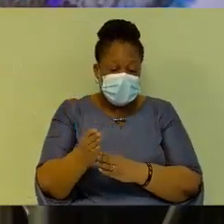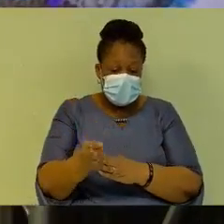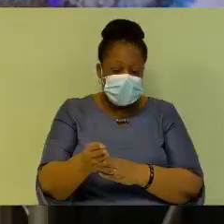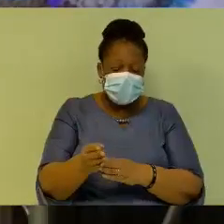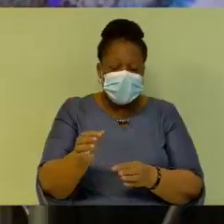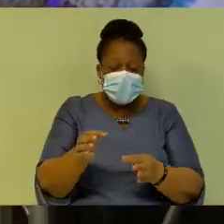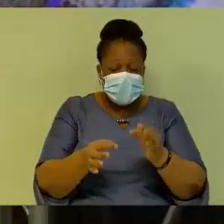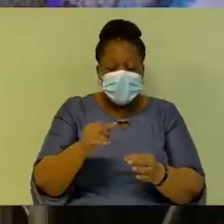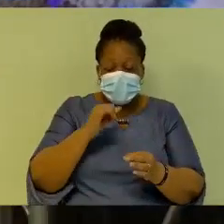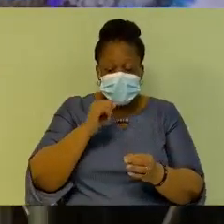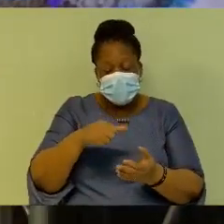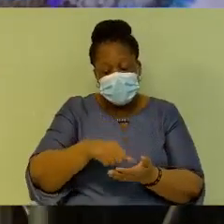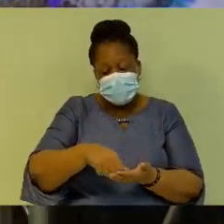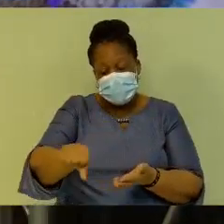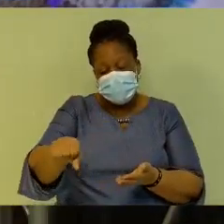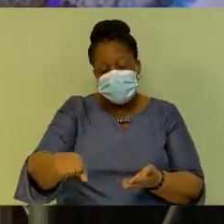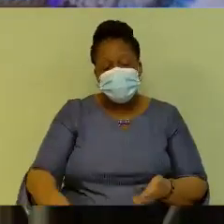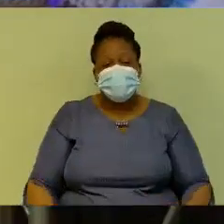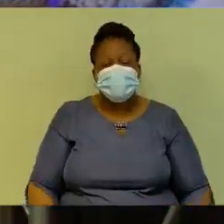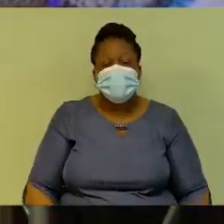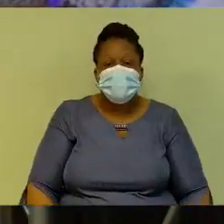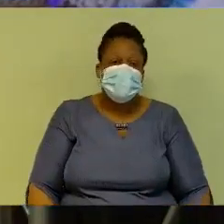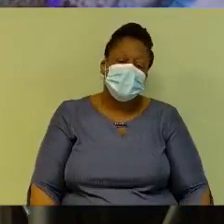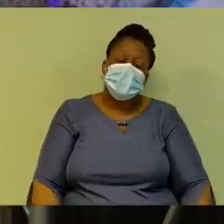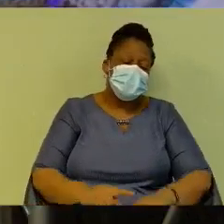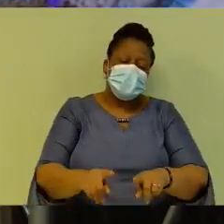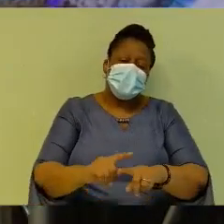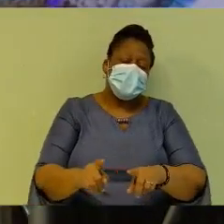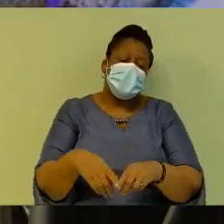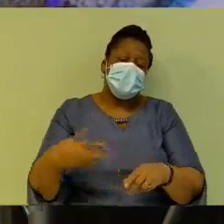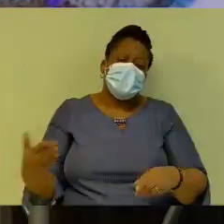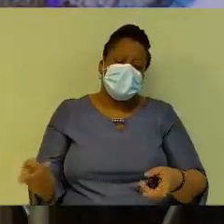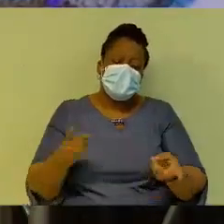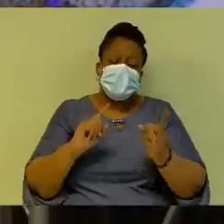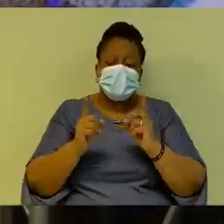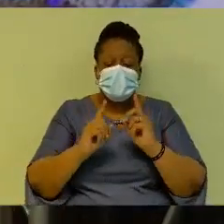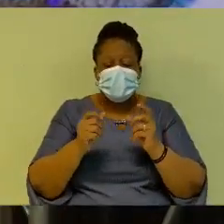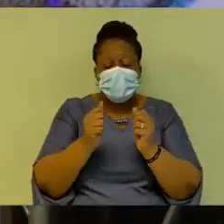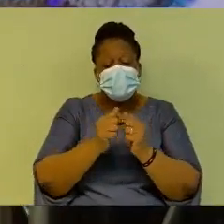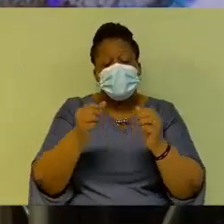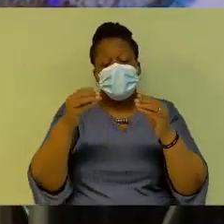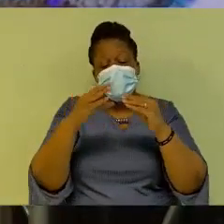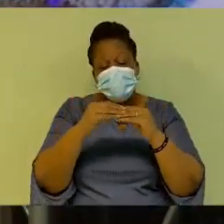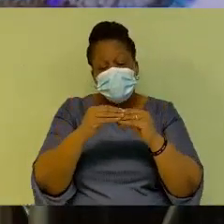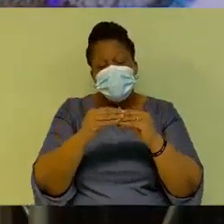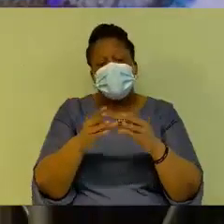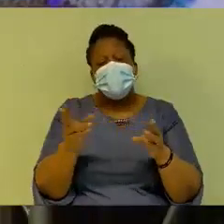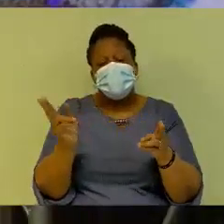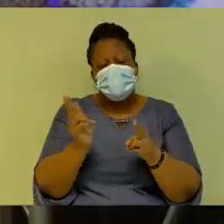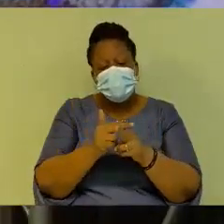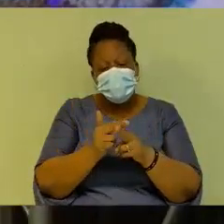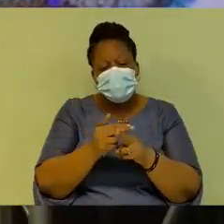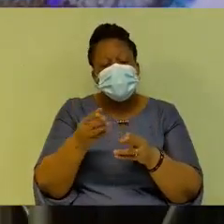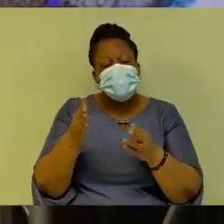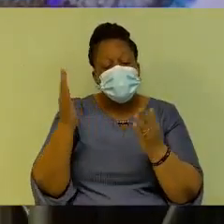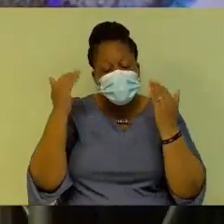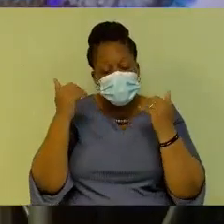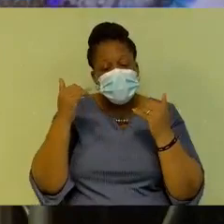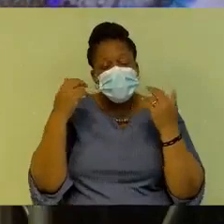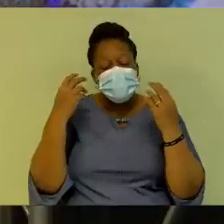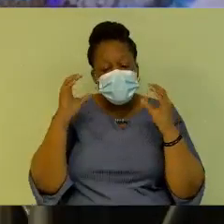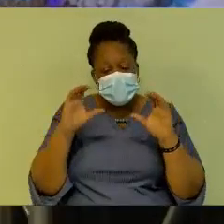to address. I am hopeful that going forward we can come to an understanding where we